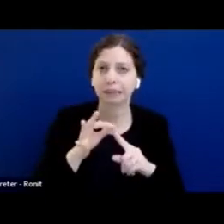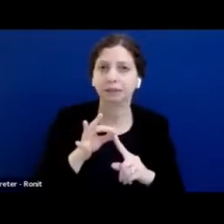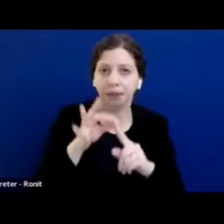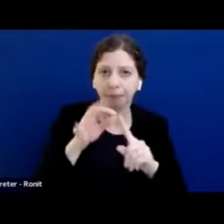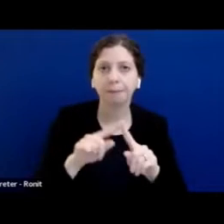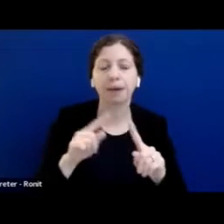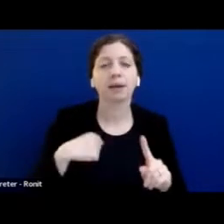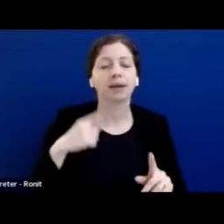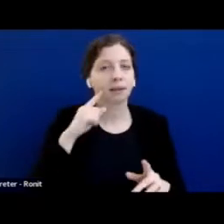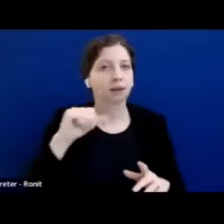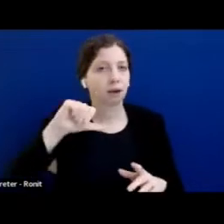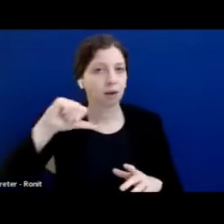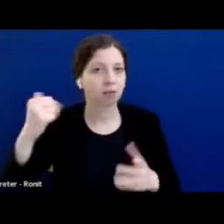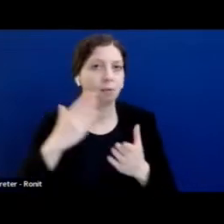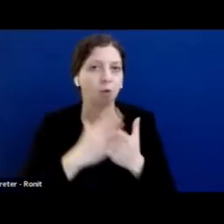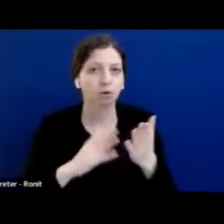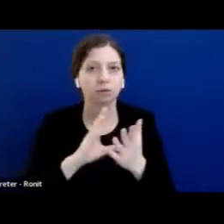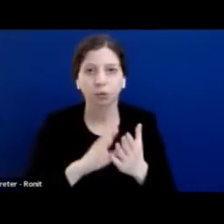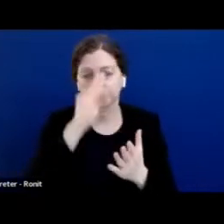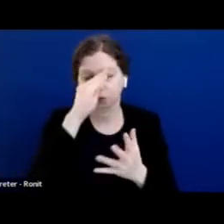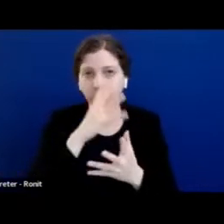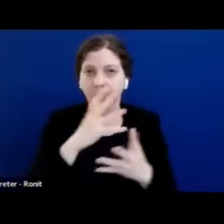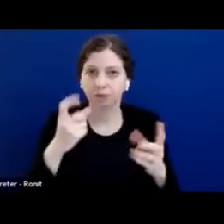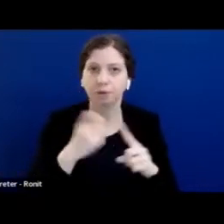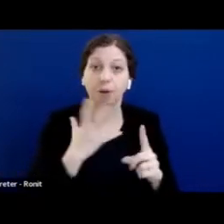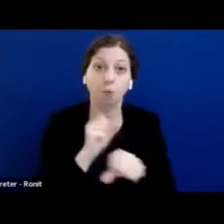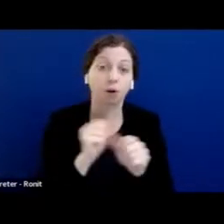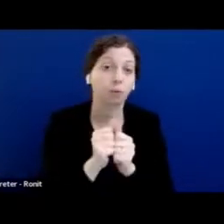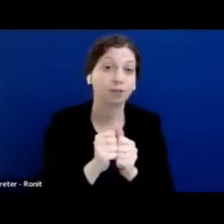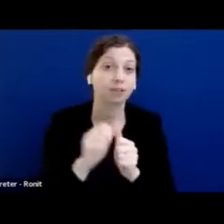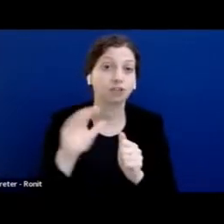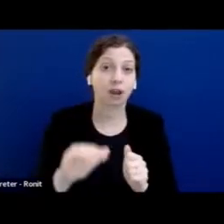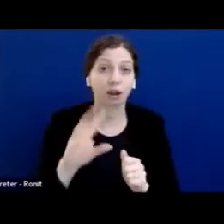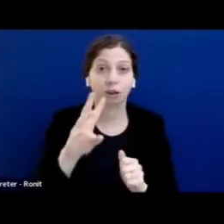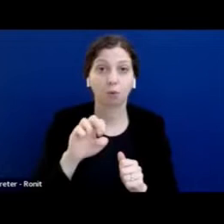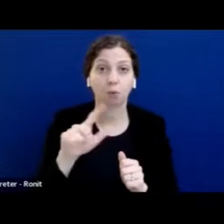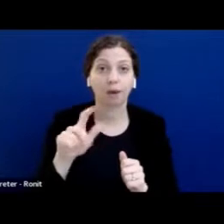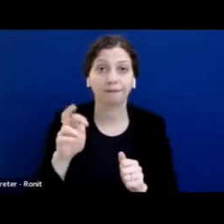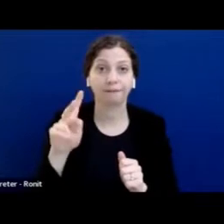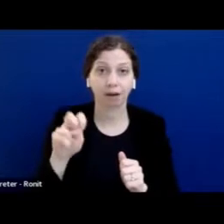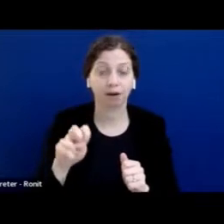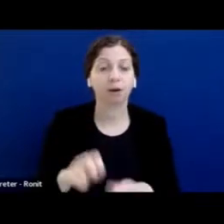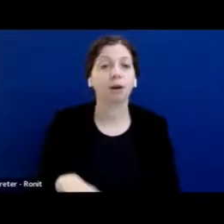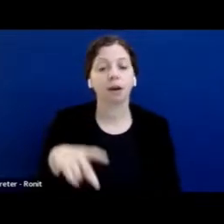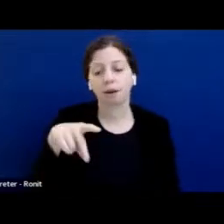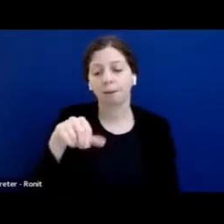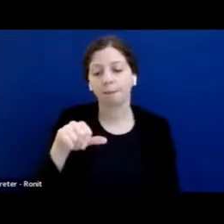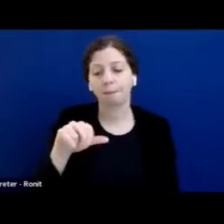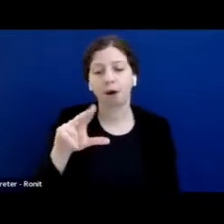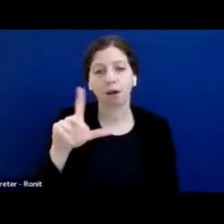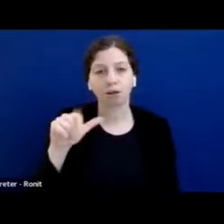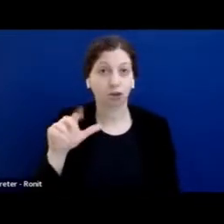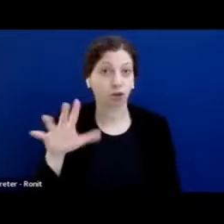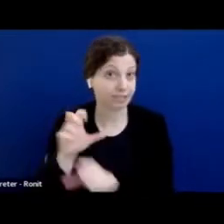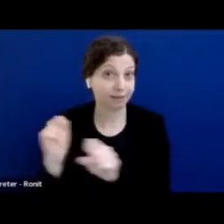other piece is we've learned so much, particularly from our work with child welfare, that Paula's safety and her son's